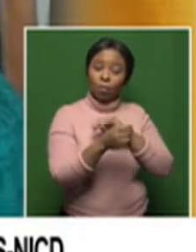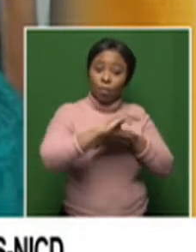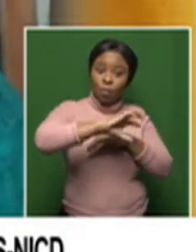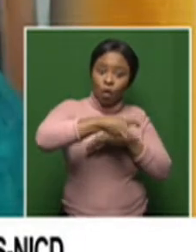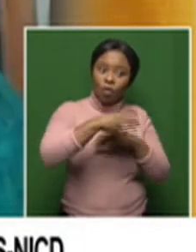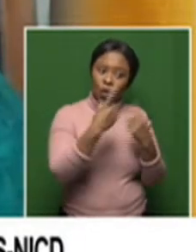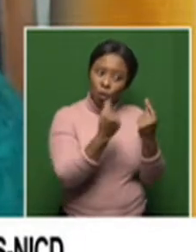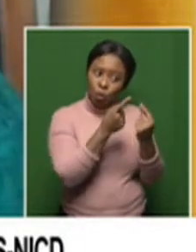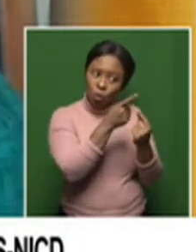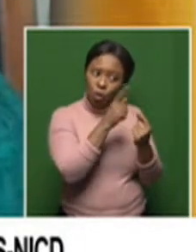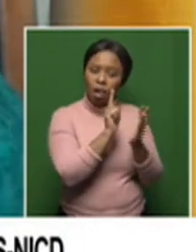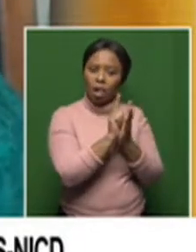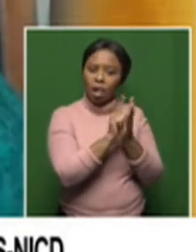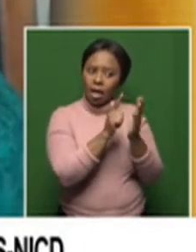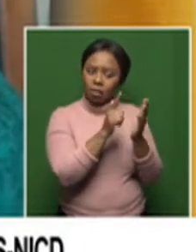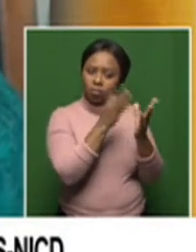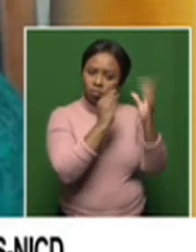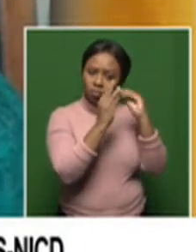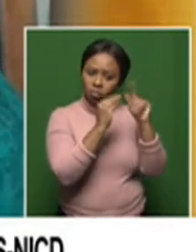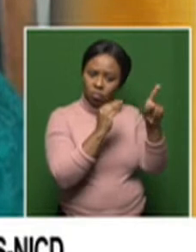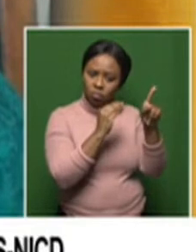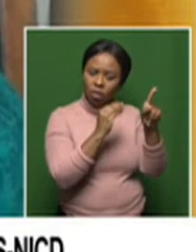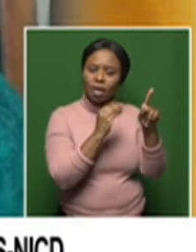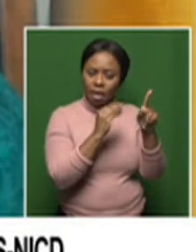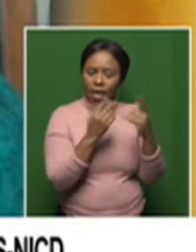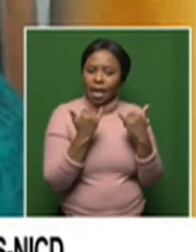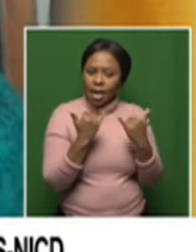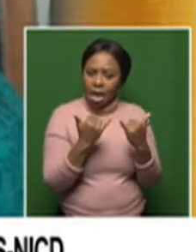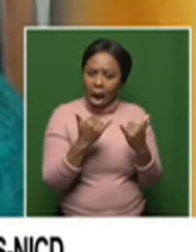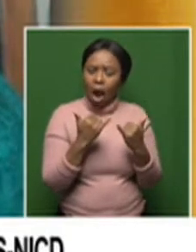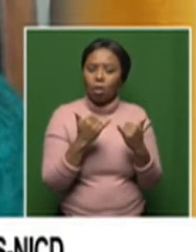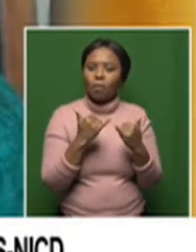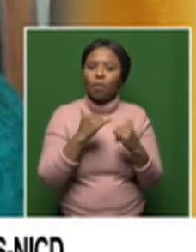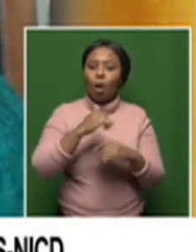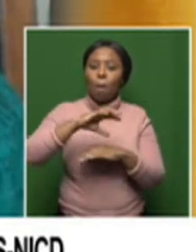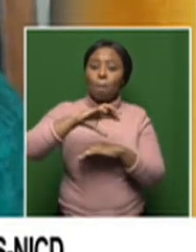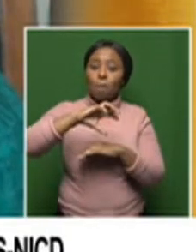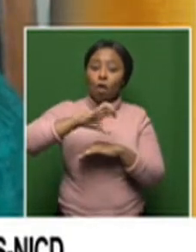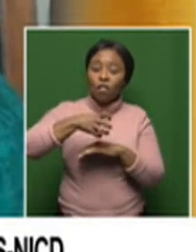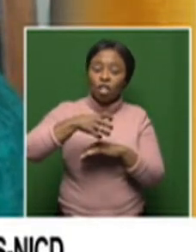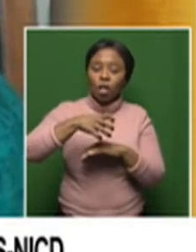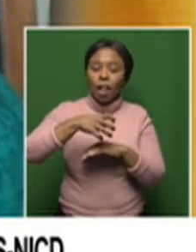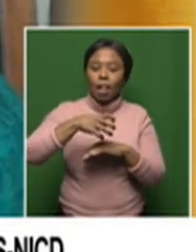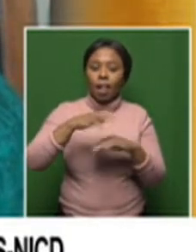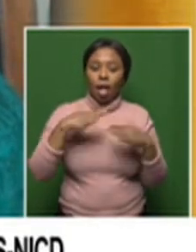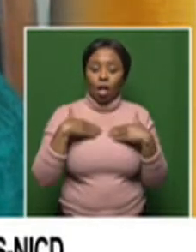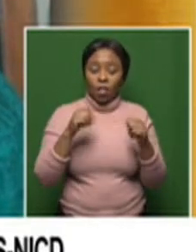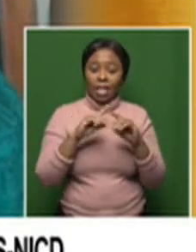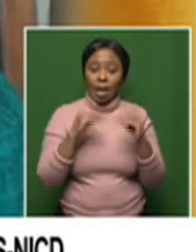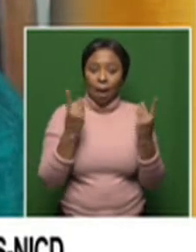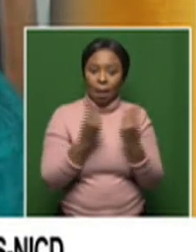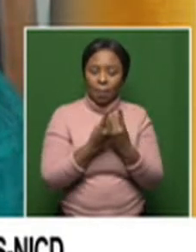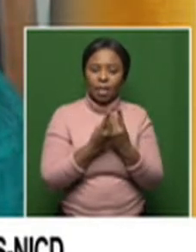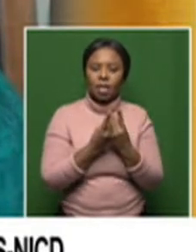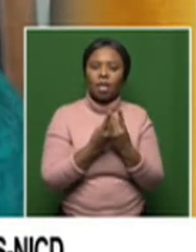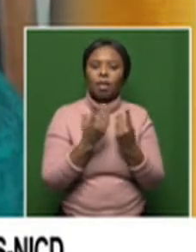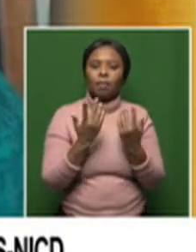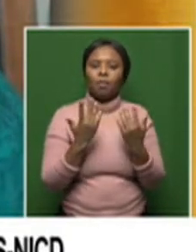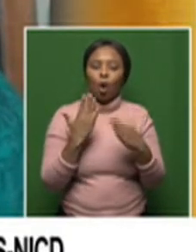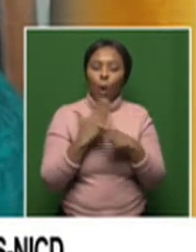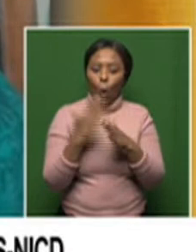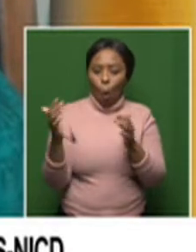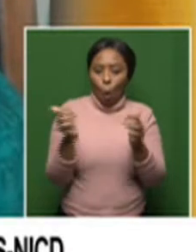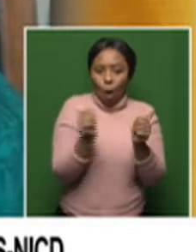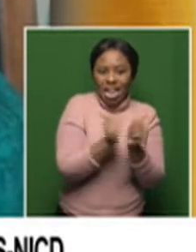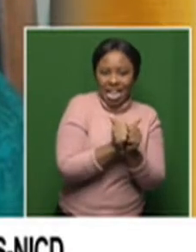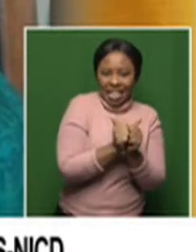the IMC on vaccine this week approved that provincial health department must drive what we call coordinated walk-ins